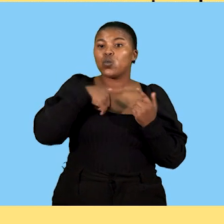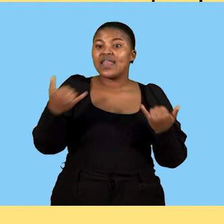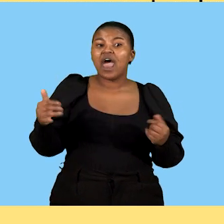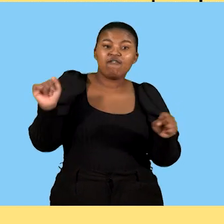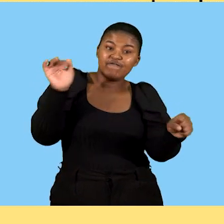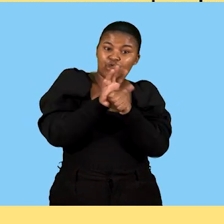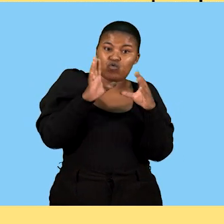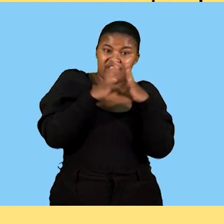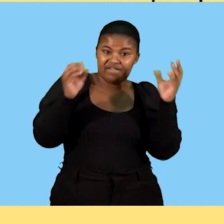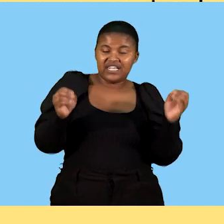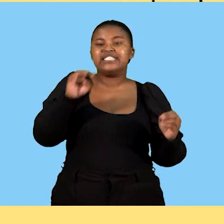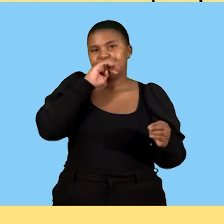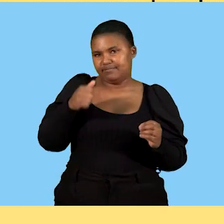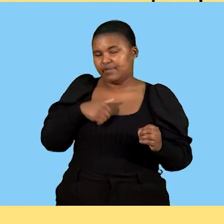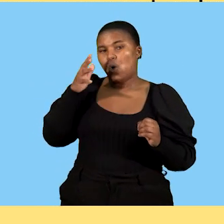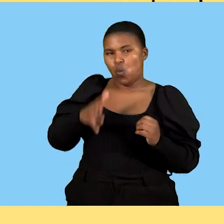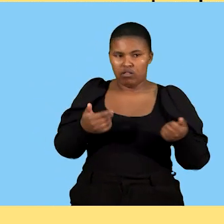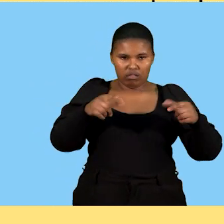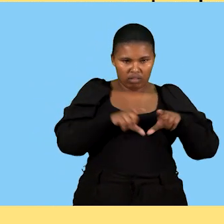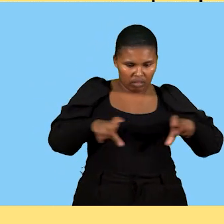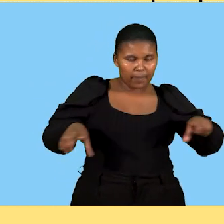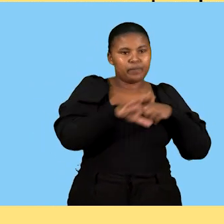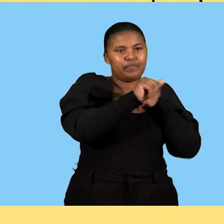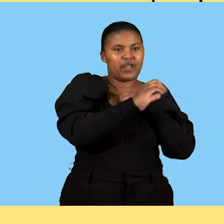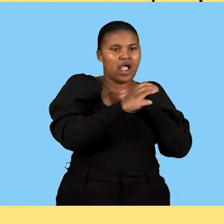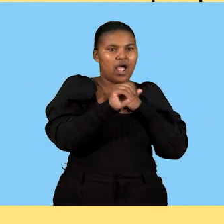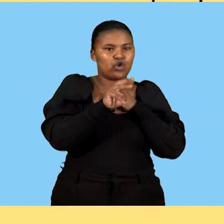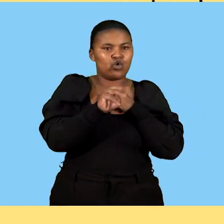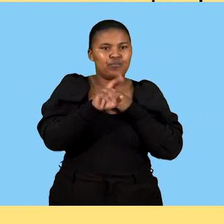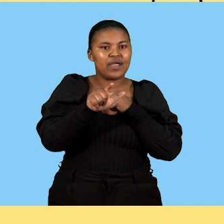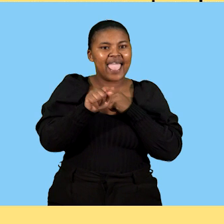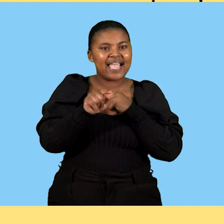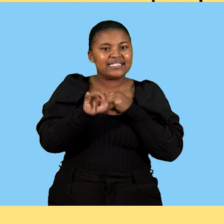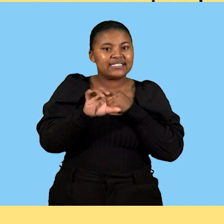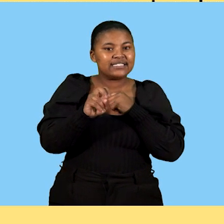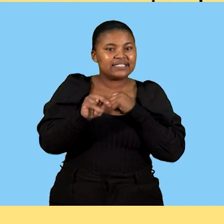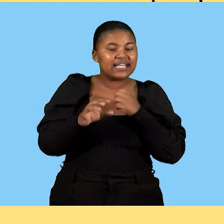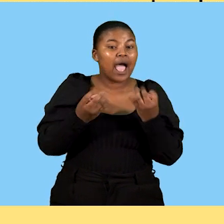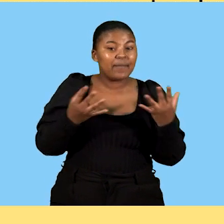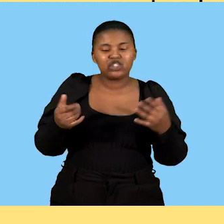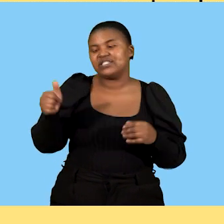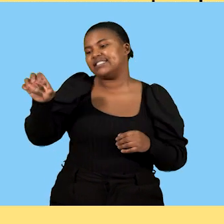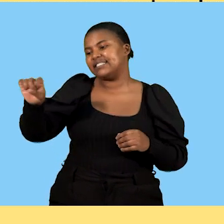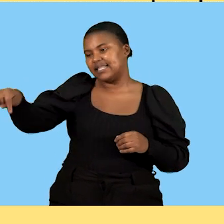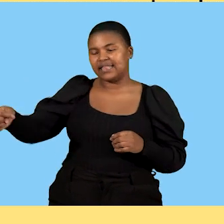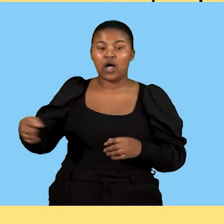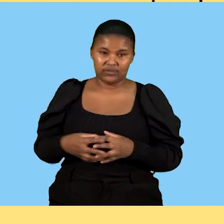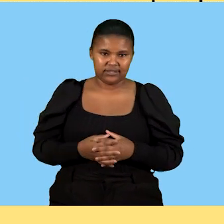entry, I'll come to my accumulated depreciation and I credit it with depreciation